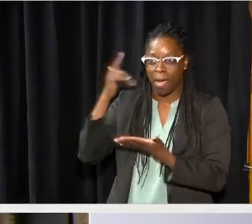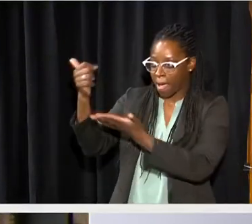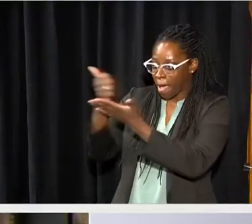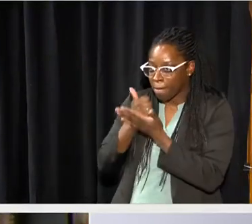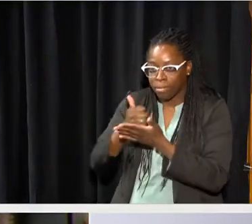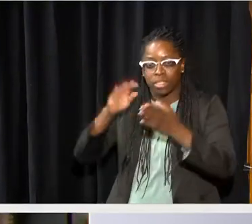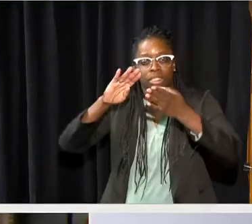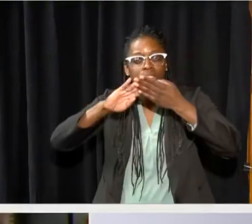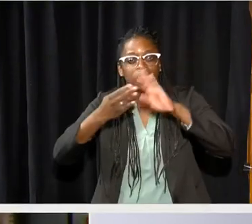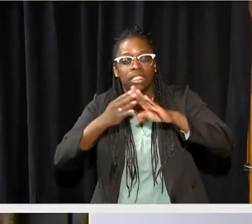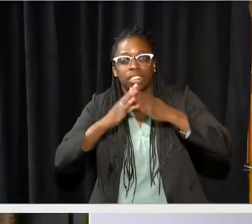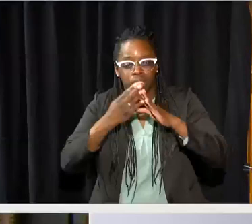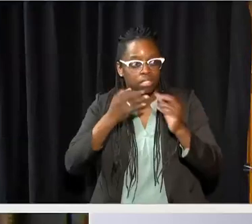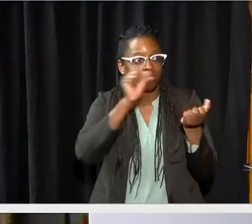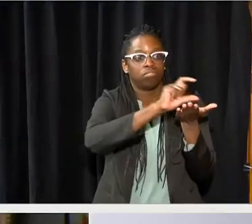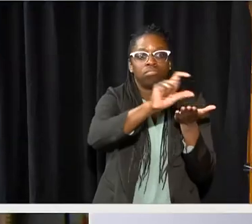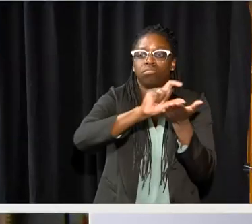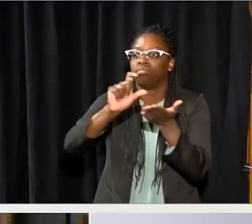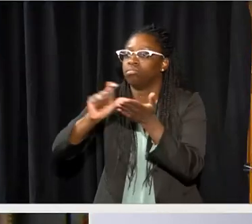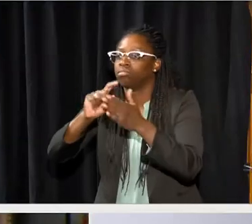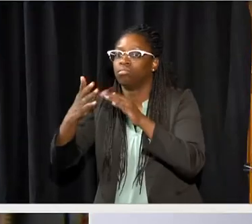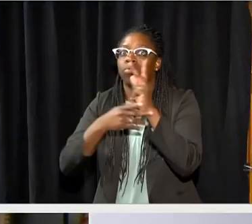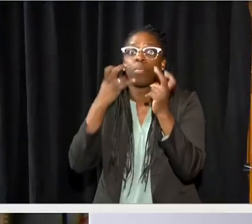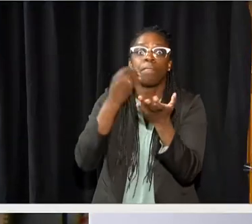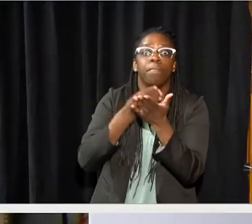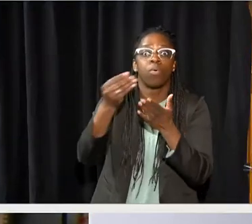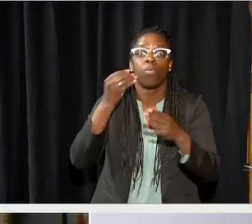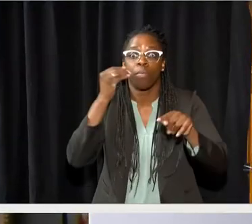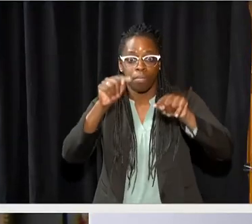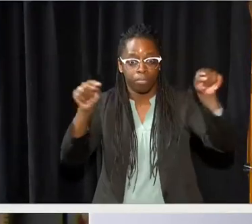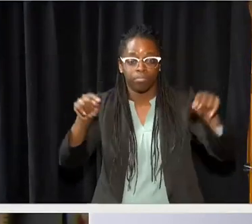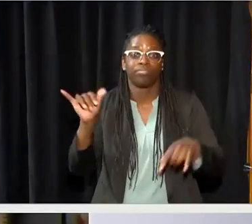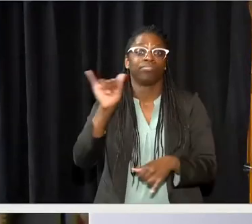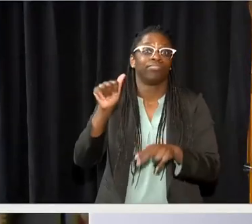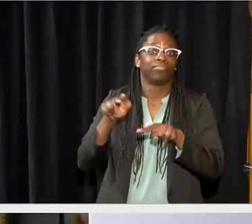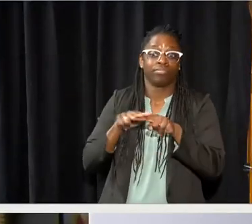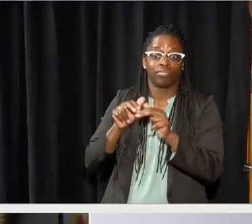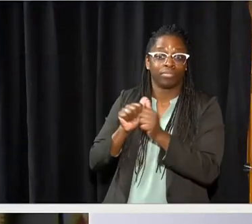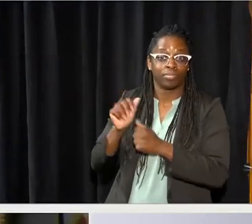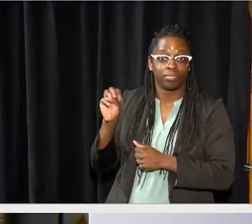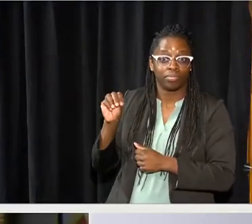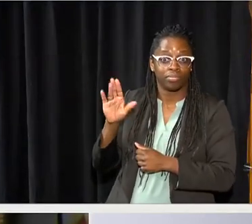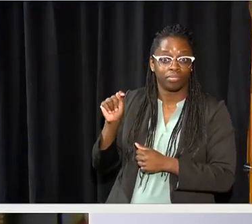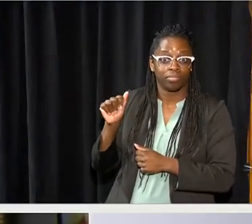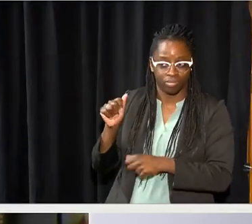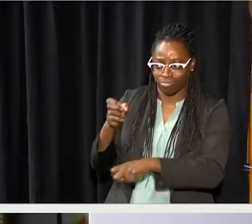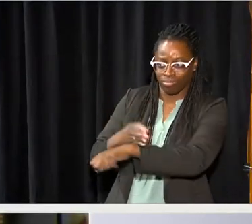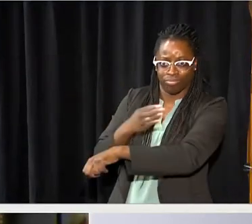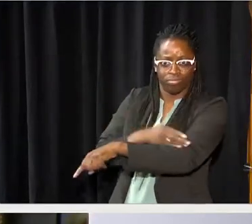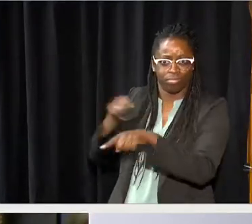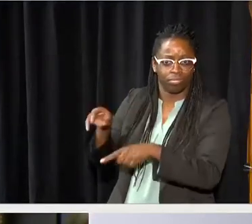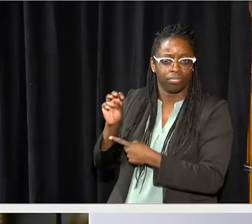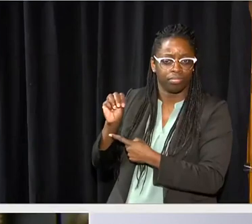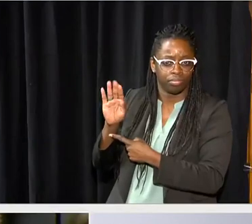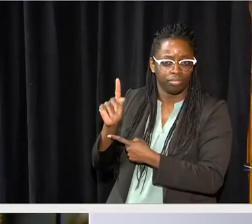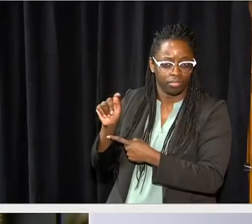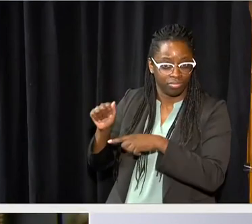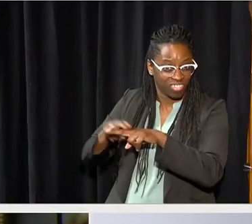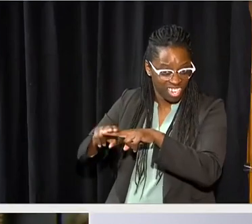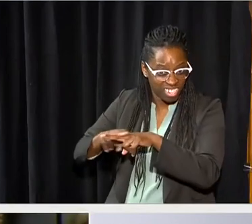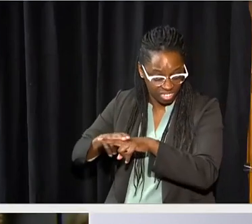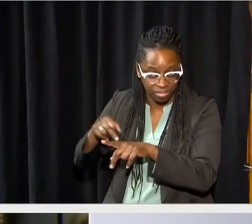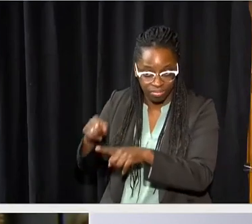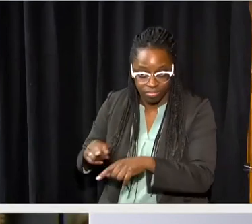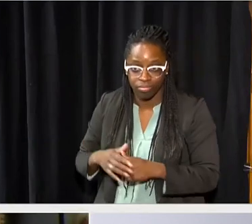Law. Because for Massachusetts to succeed, every community must embrace the opportunity